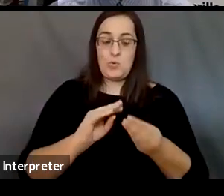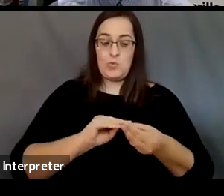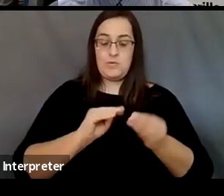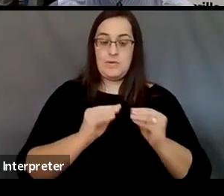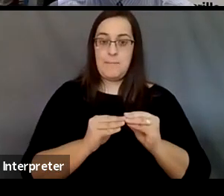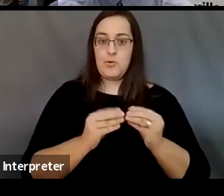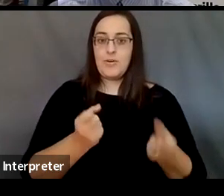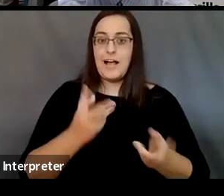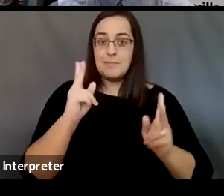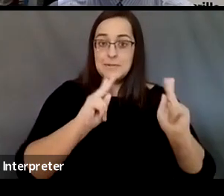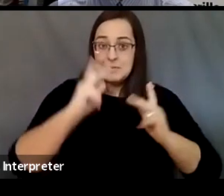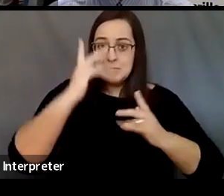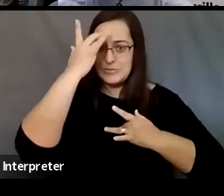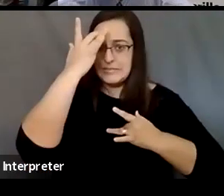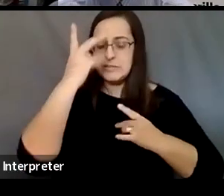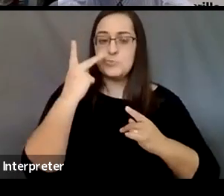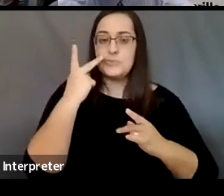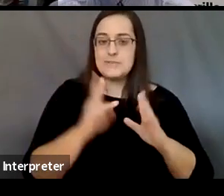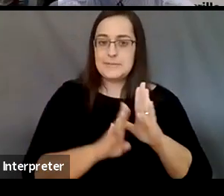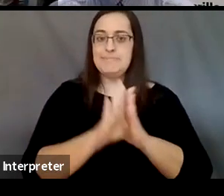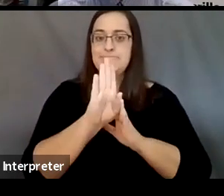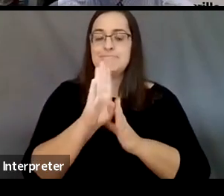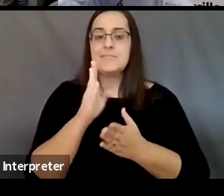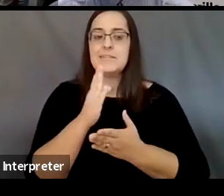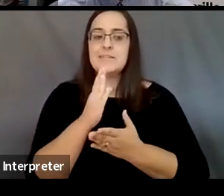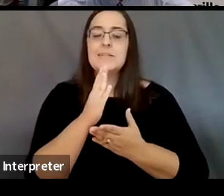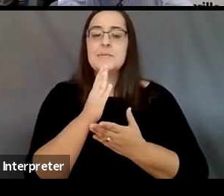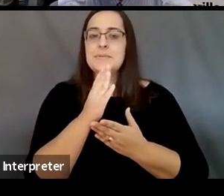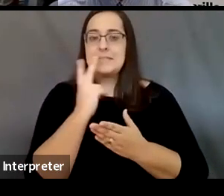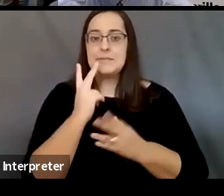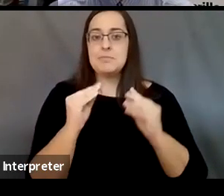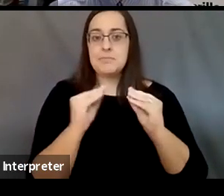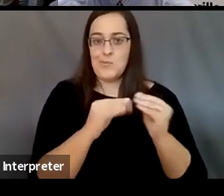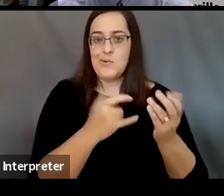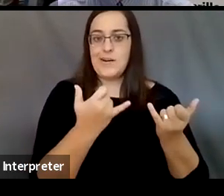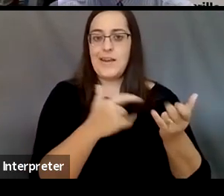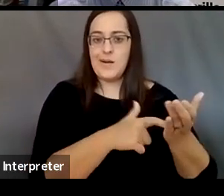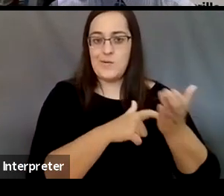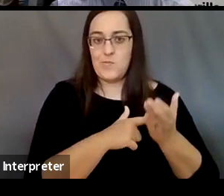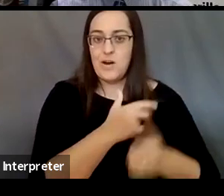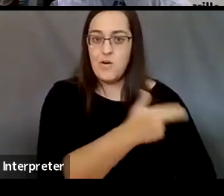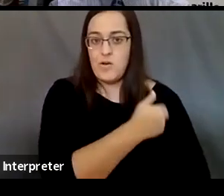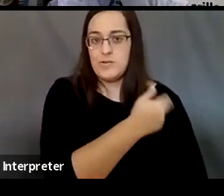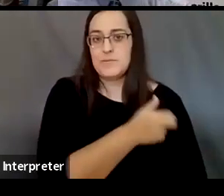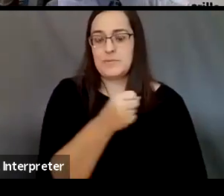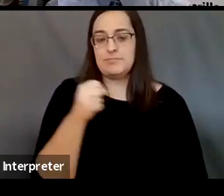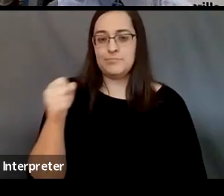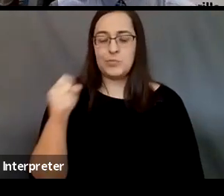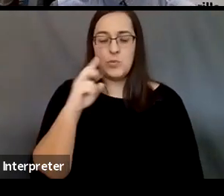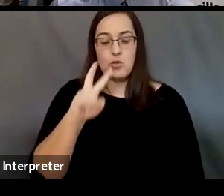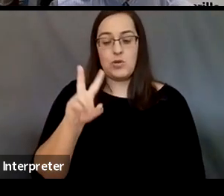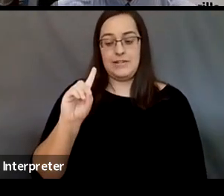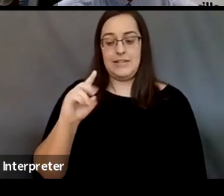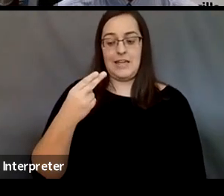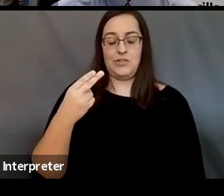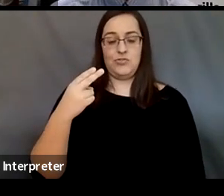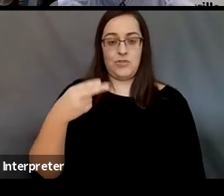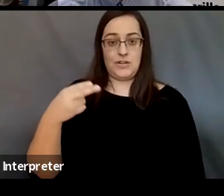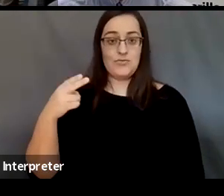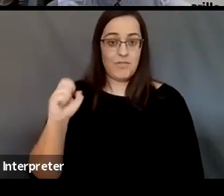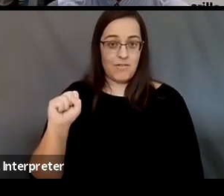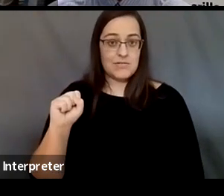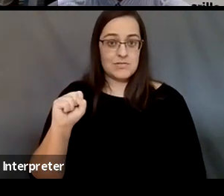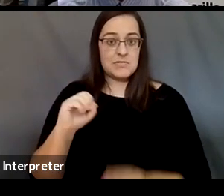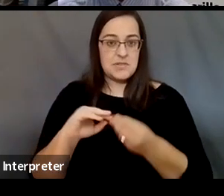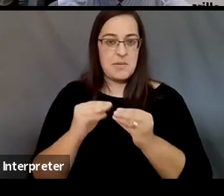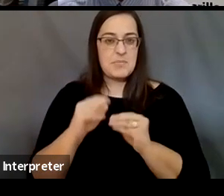infected individuals and those that are requiring hospitalization. When we look at our DSHS numbers, which Casie